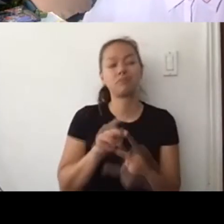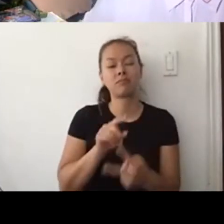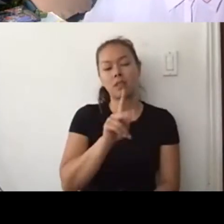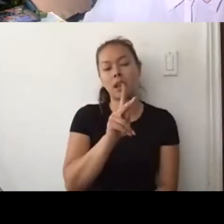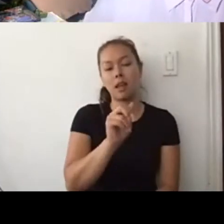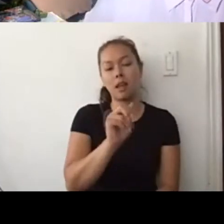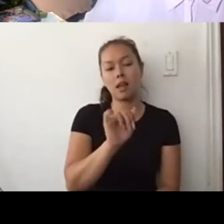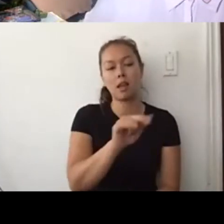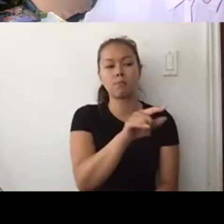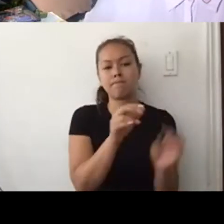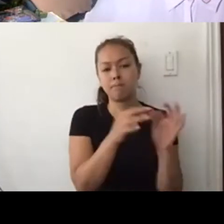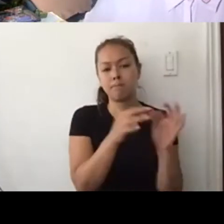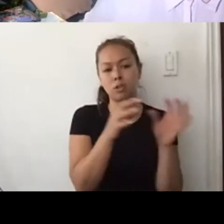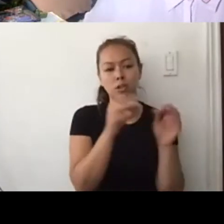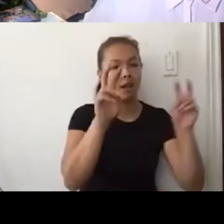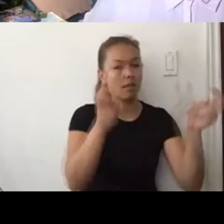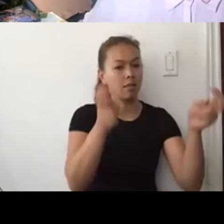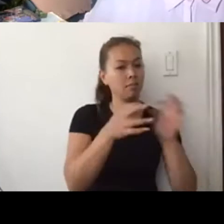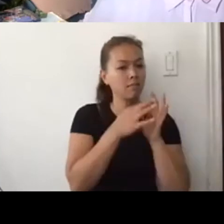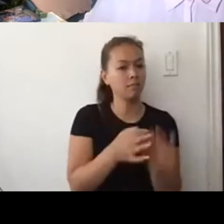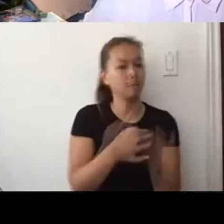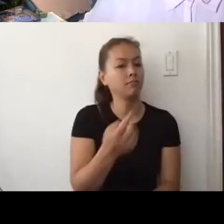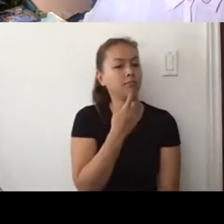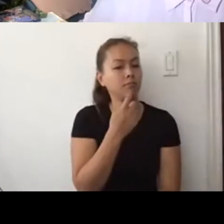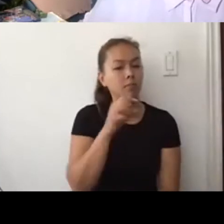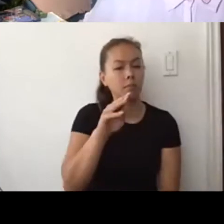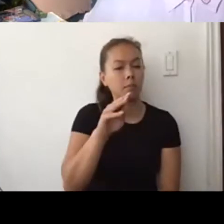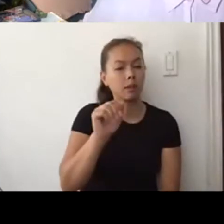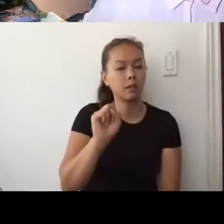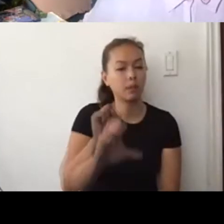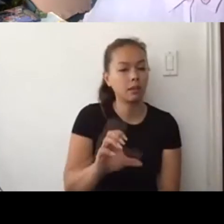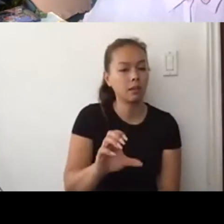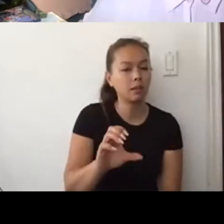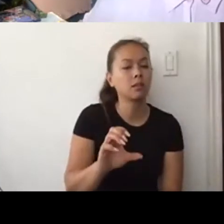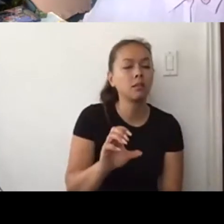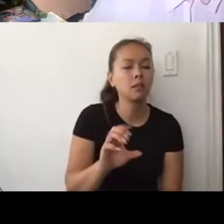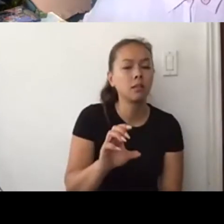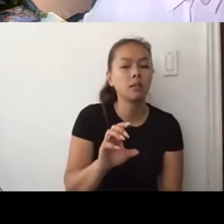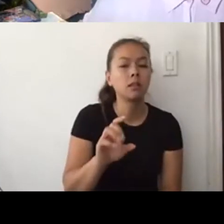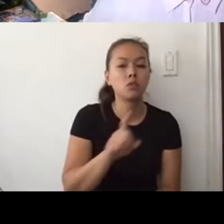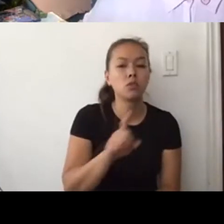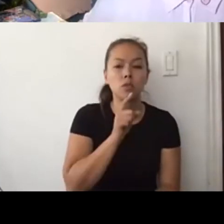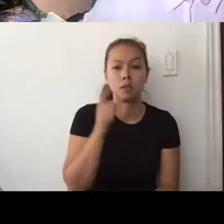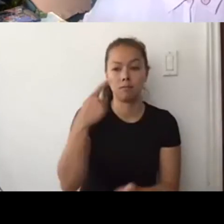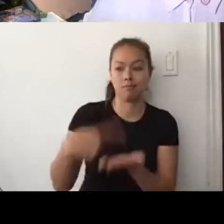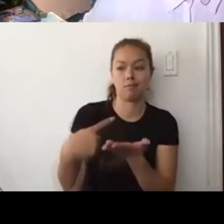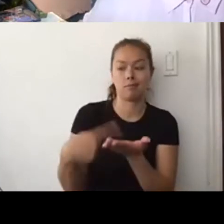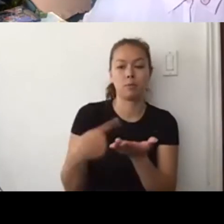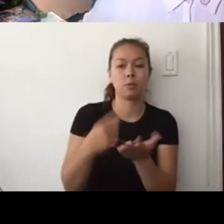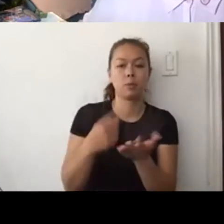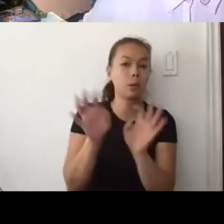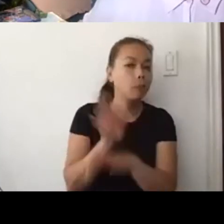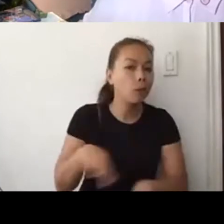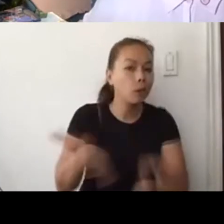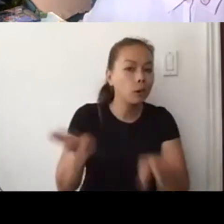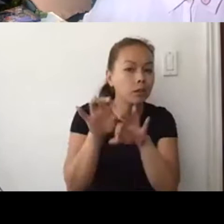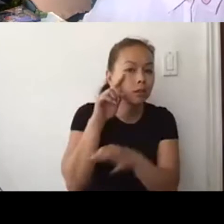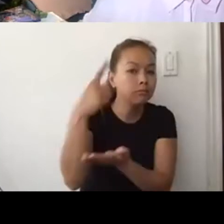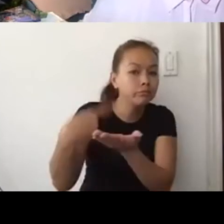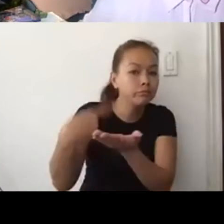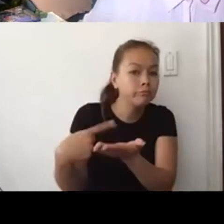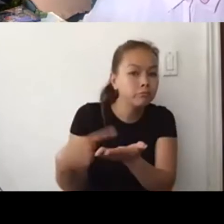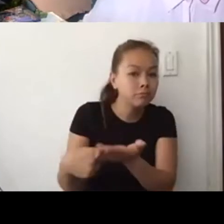really important thing to unpack as part of our conversation. So, Graham, what do we mean when we actually use the term